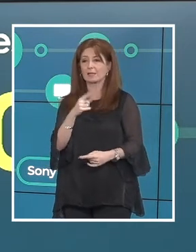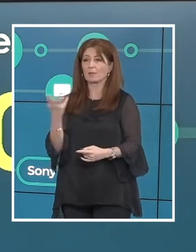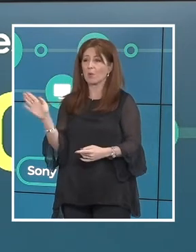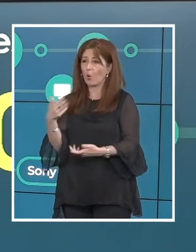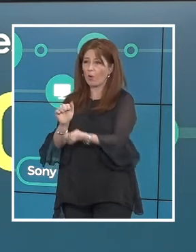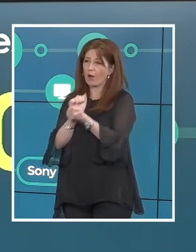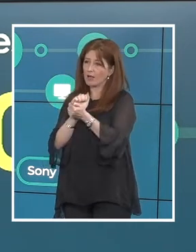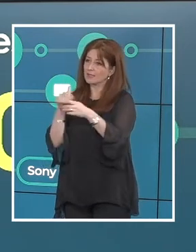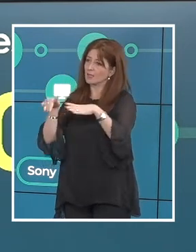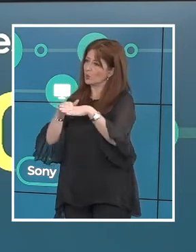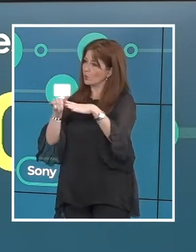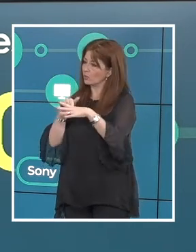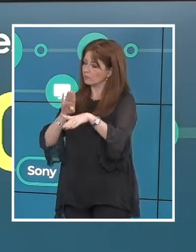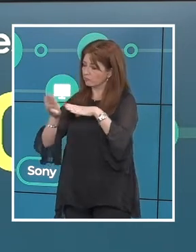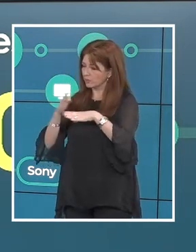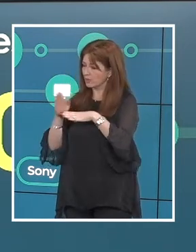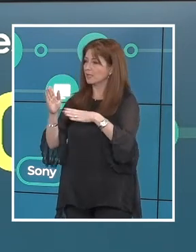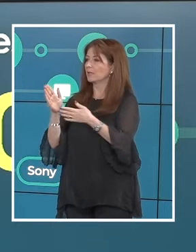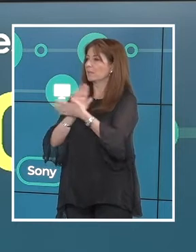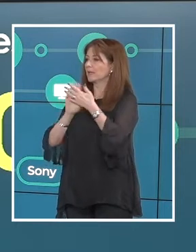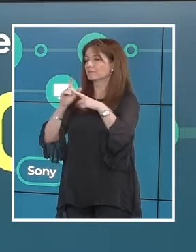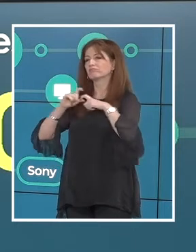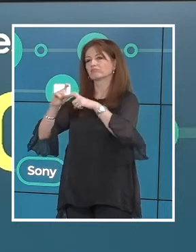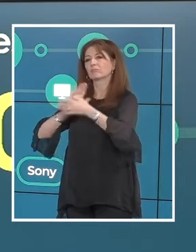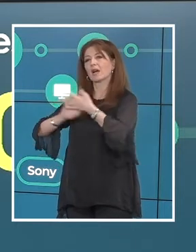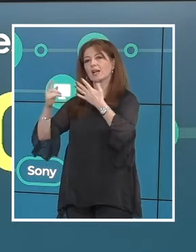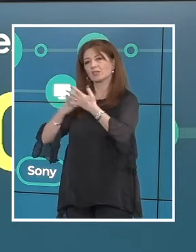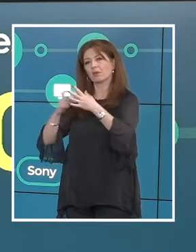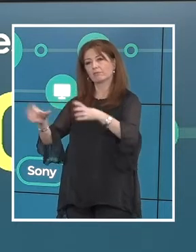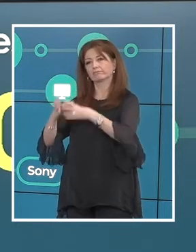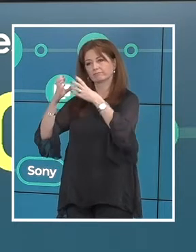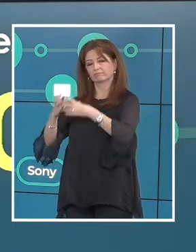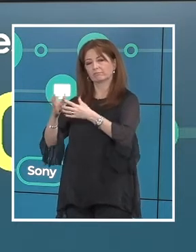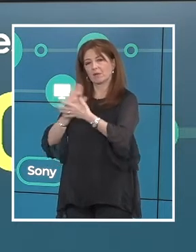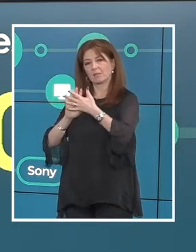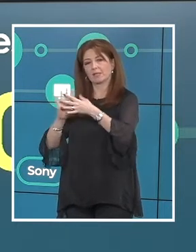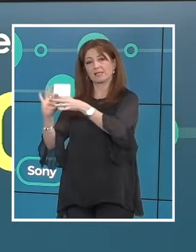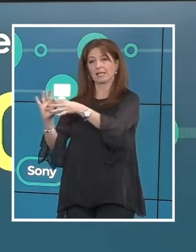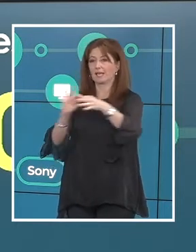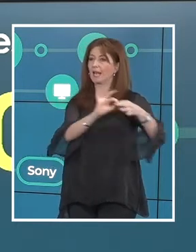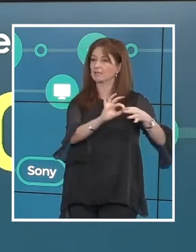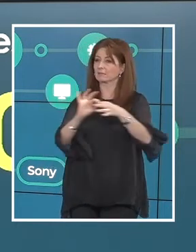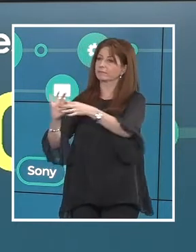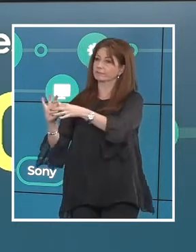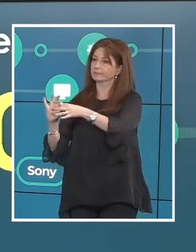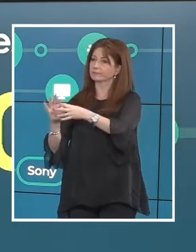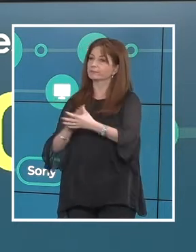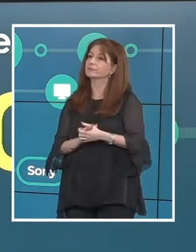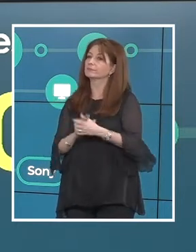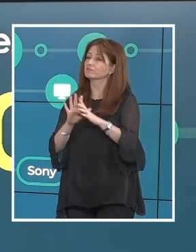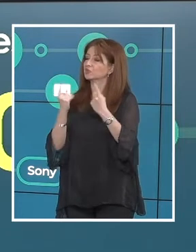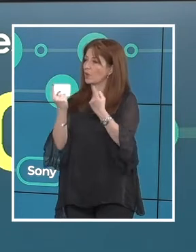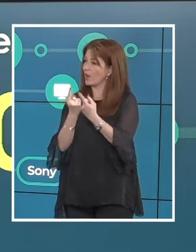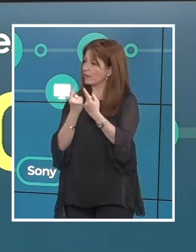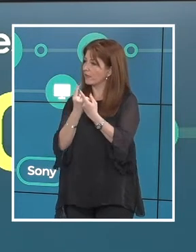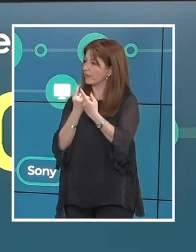practices run through our HR department. So often we are seen as the connector between our team and HR, but anything with